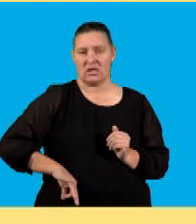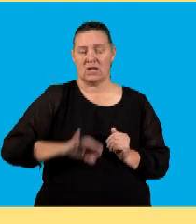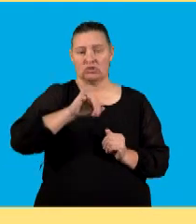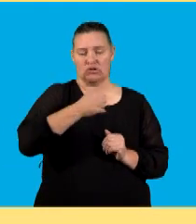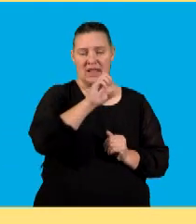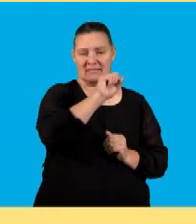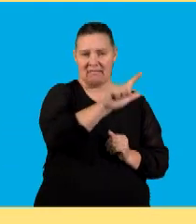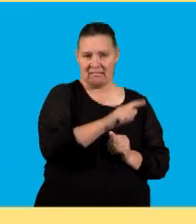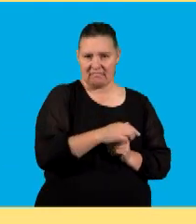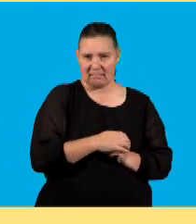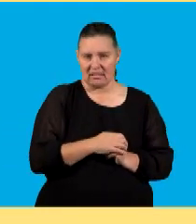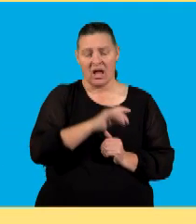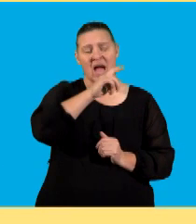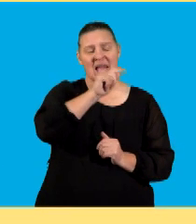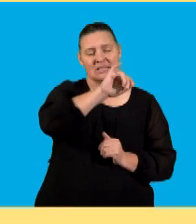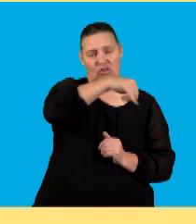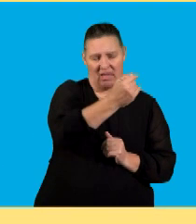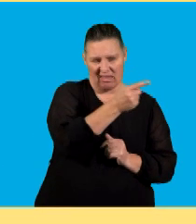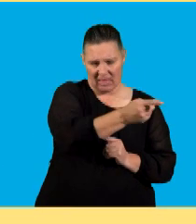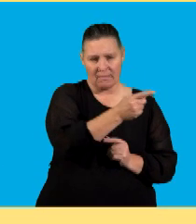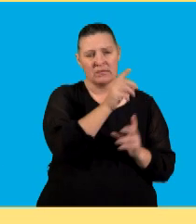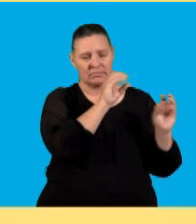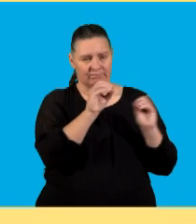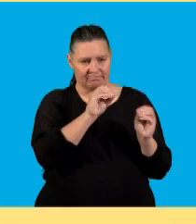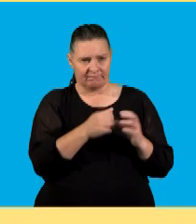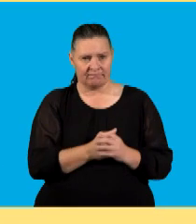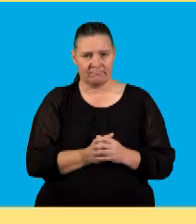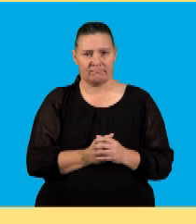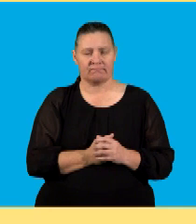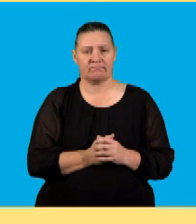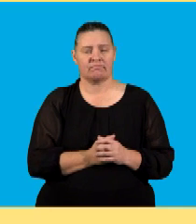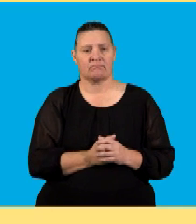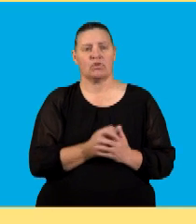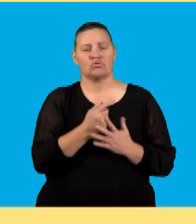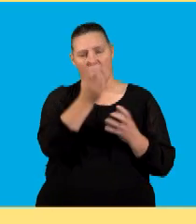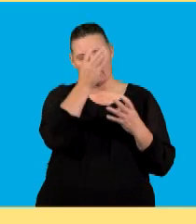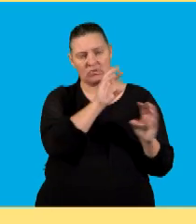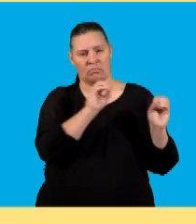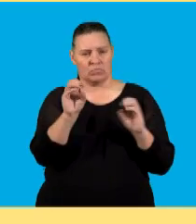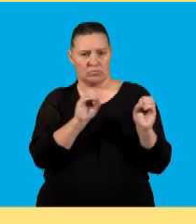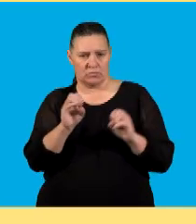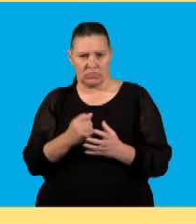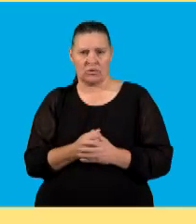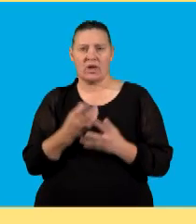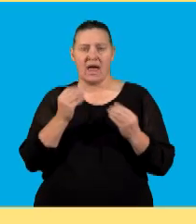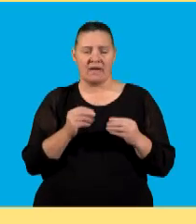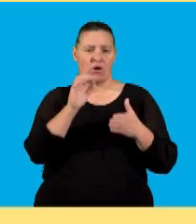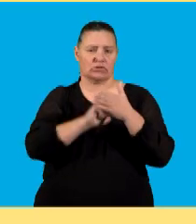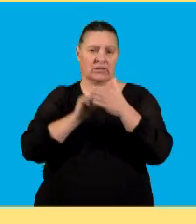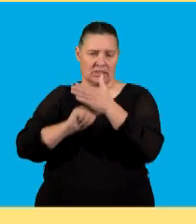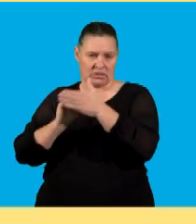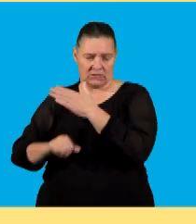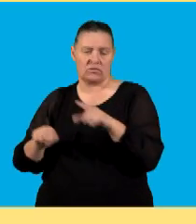journal. Let's quickly do this together. We have to have somewhere we are going to put in the information. So here we have